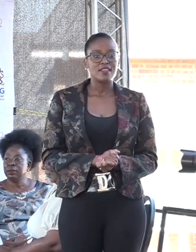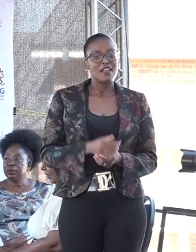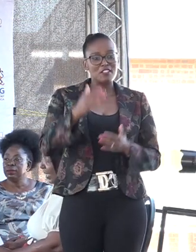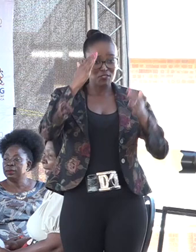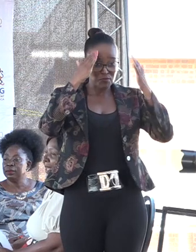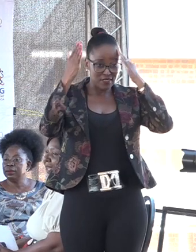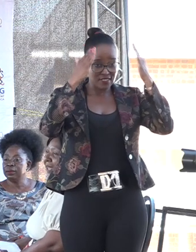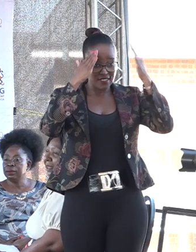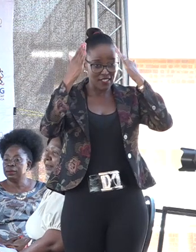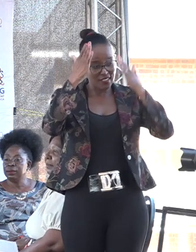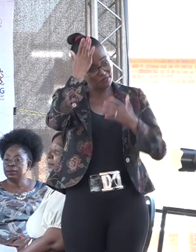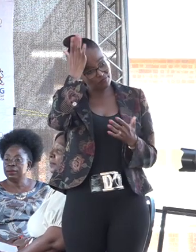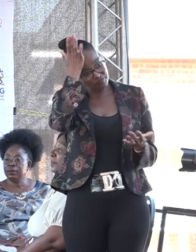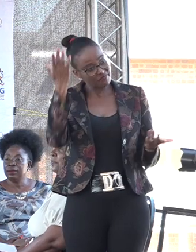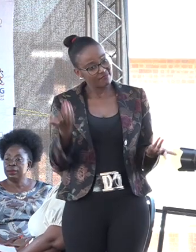Dumelang.